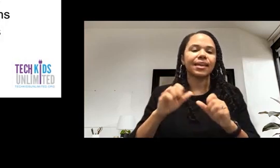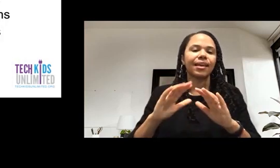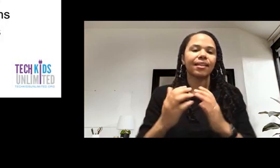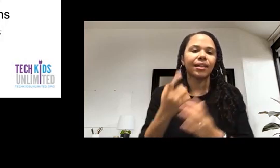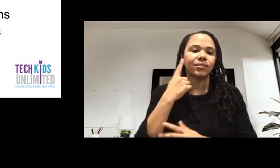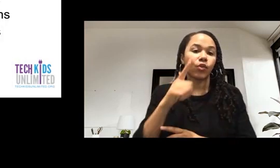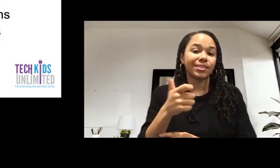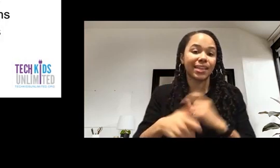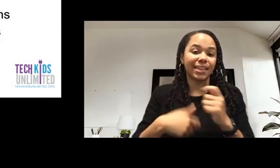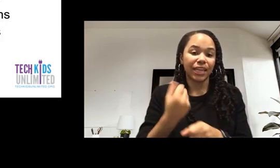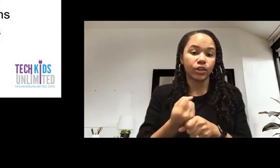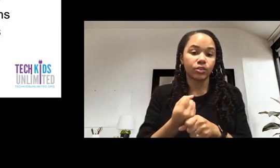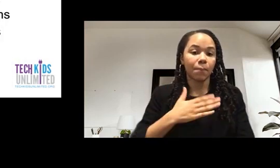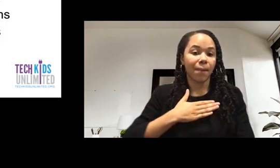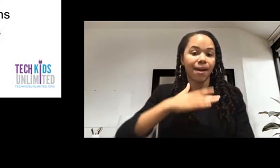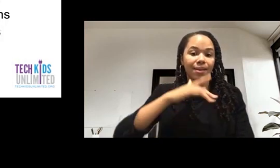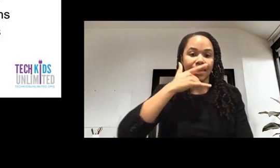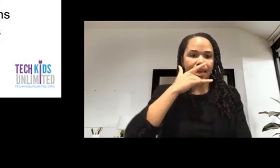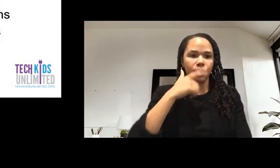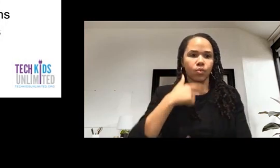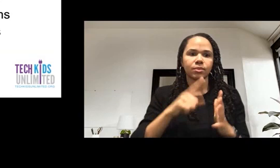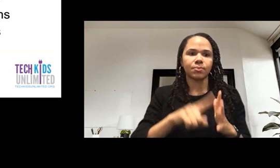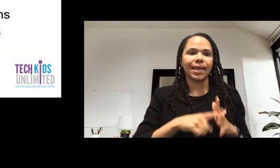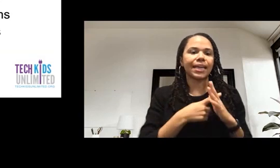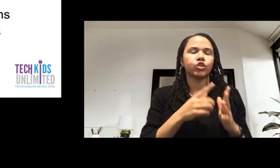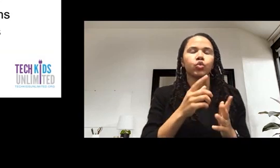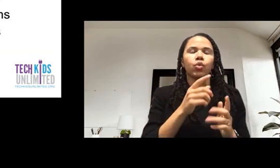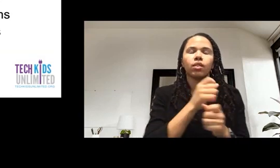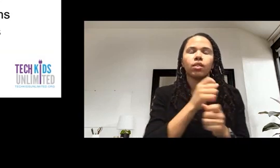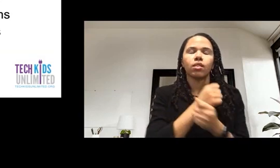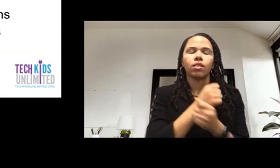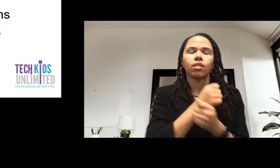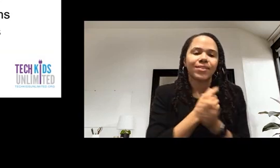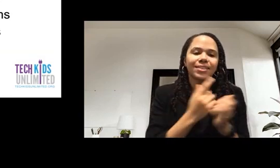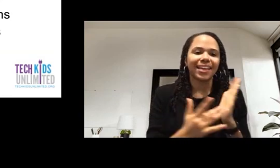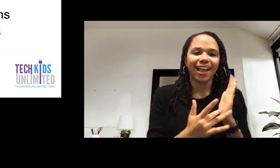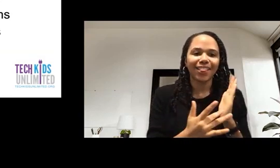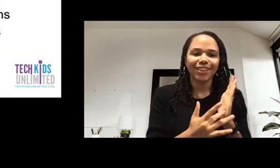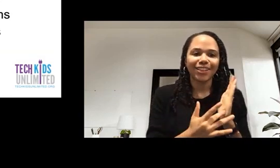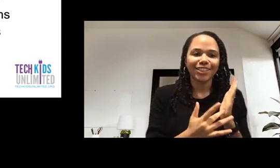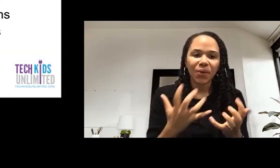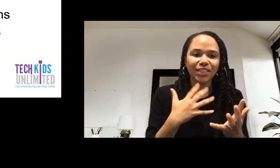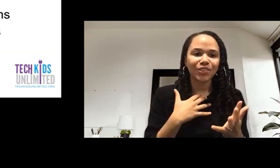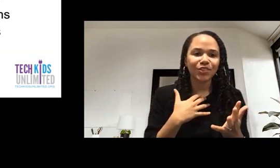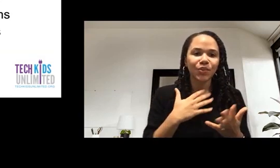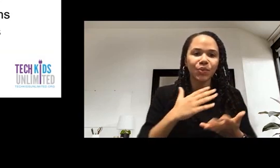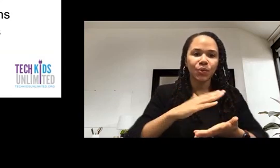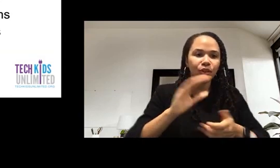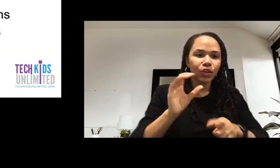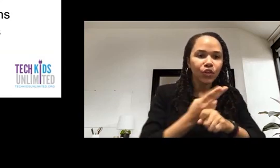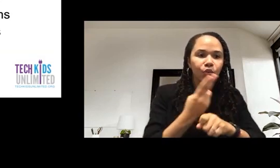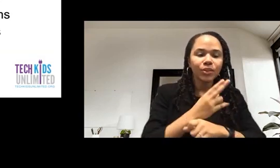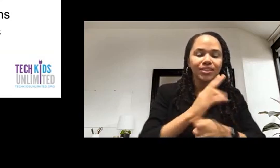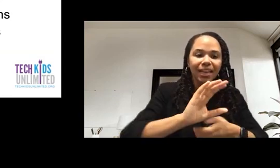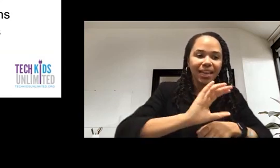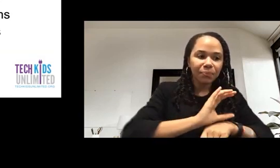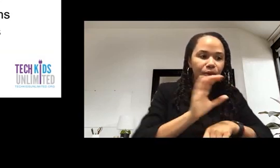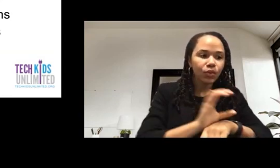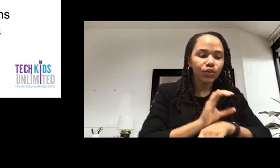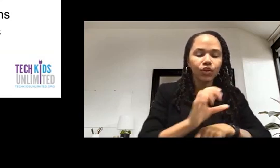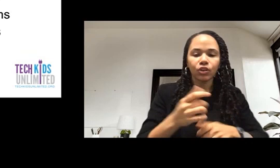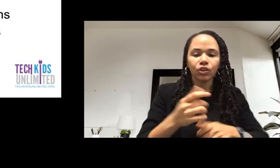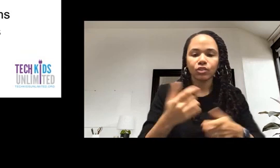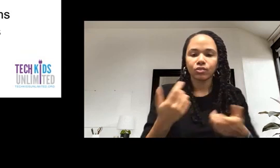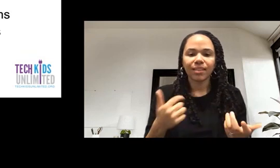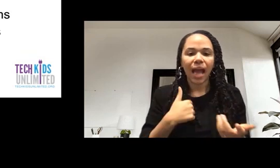So my kid was beginning to love technology. He wanted to be on a computer. So what did I do? I began my